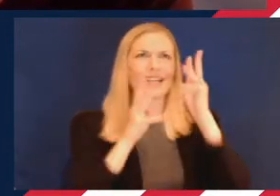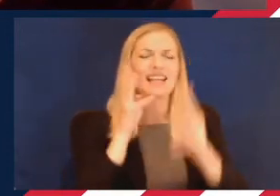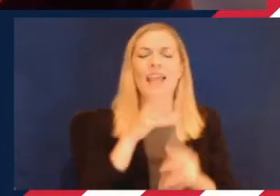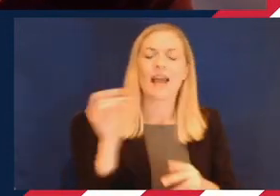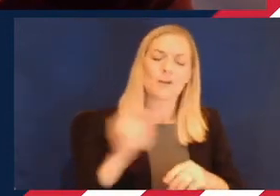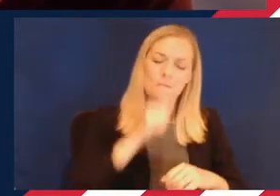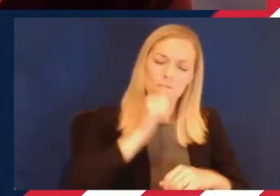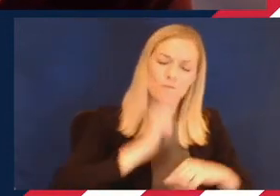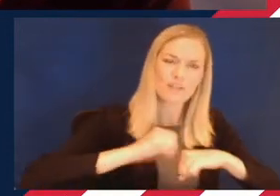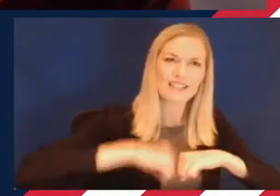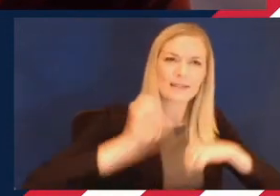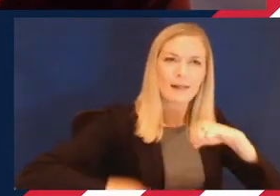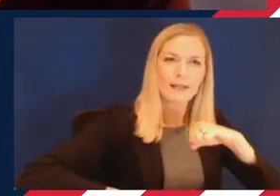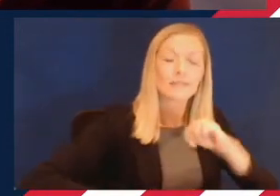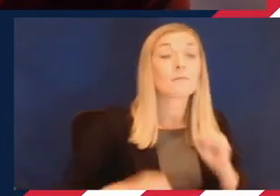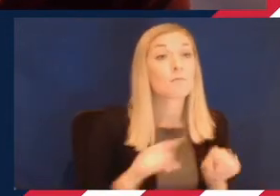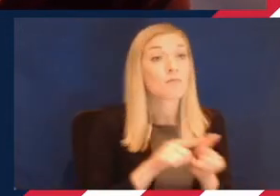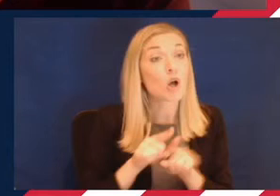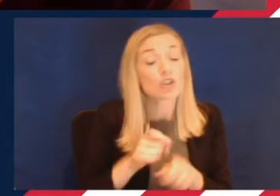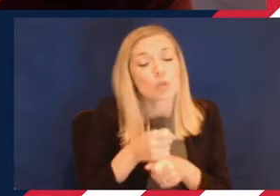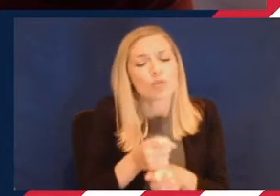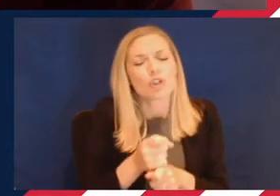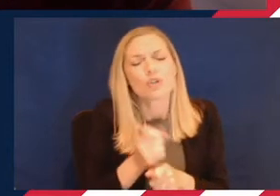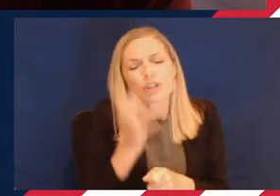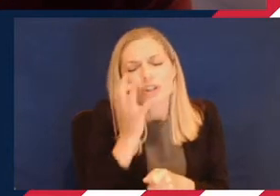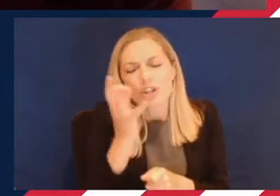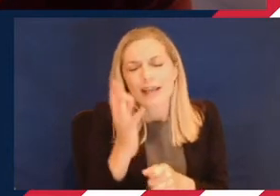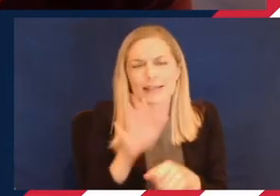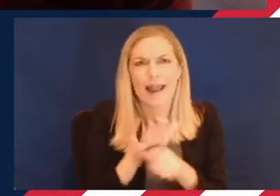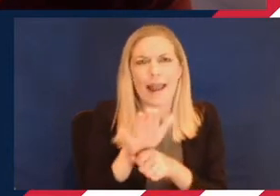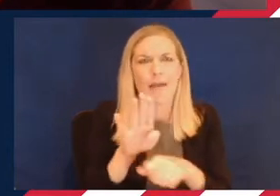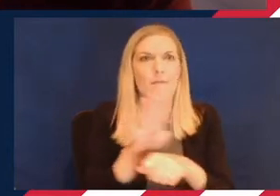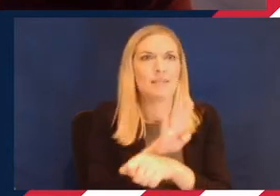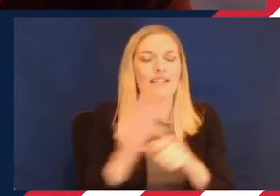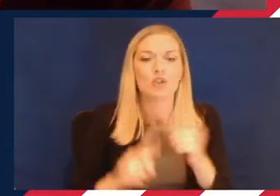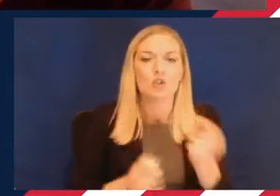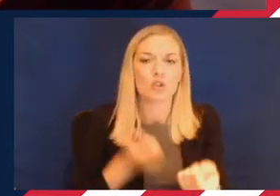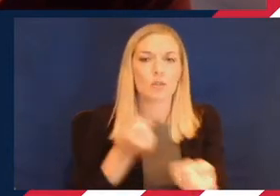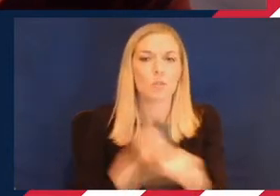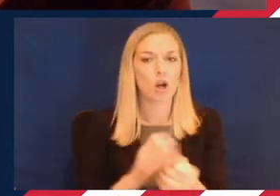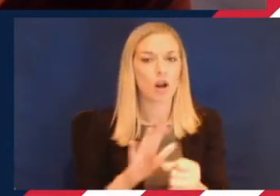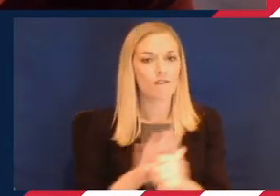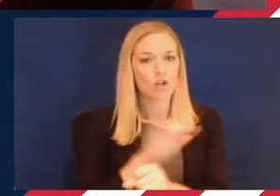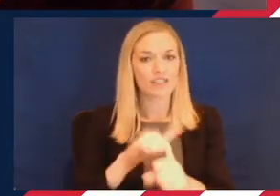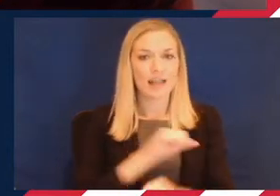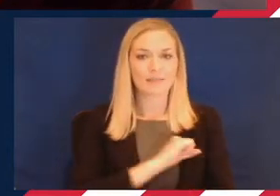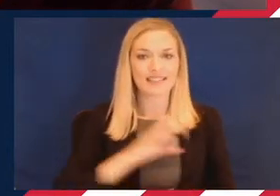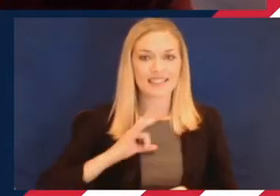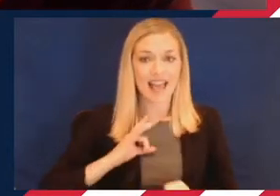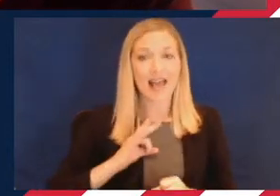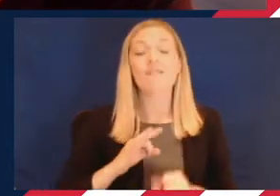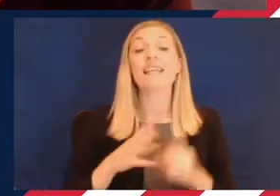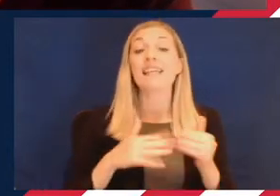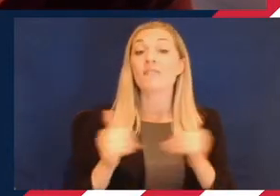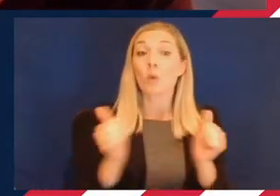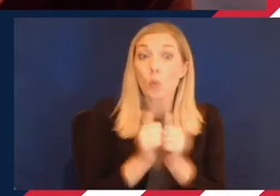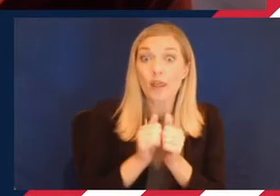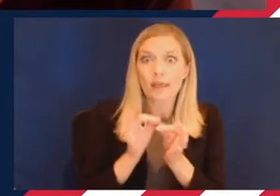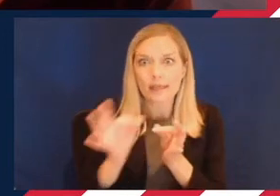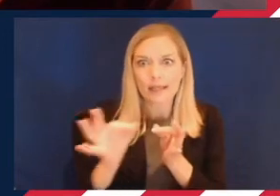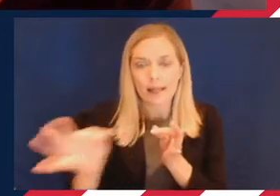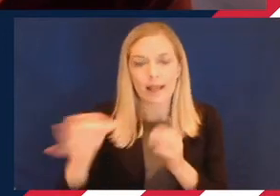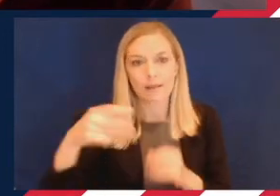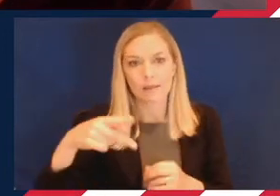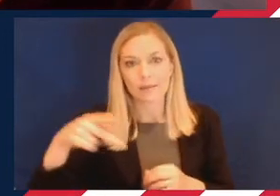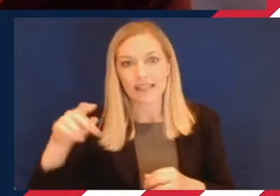enough business to support our full-time office staff of 8, along with the delayed PPP, which we finally got through the 10